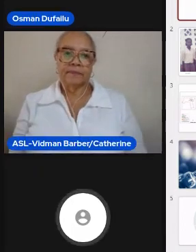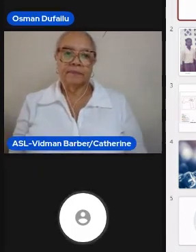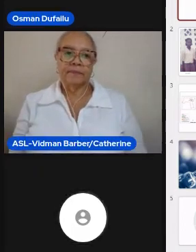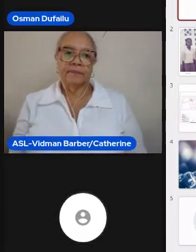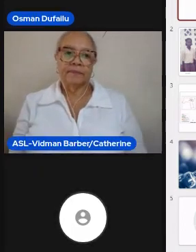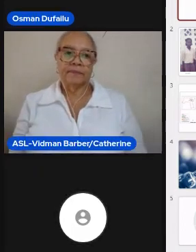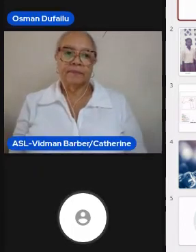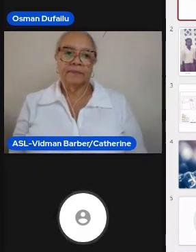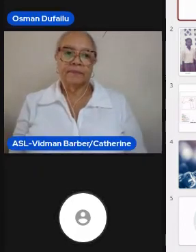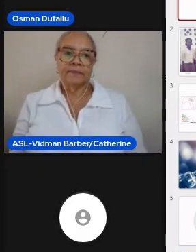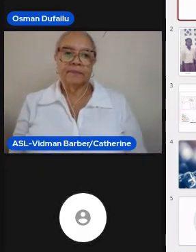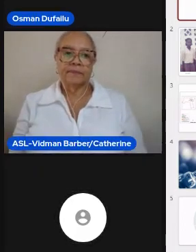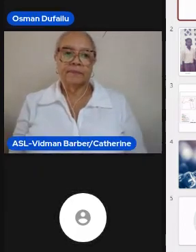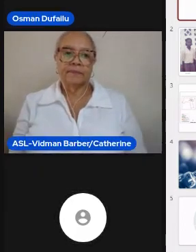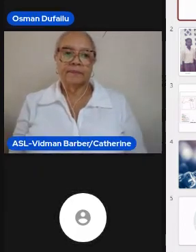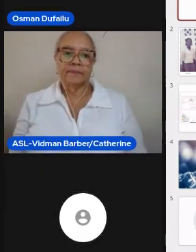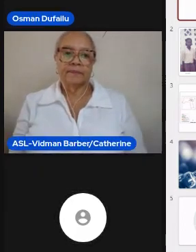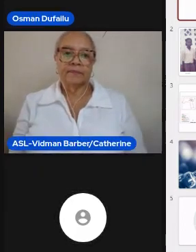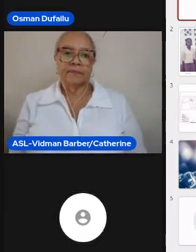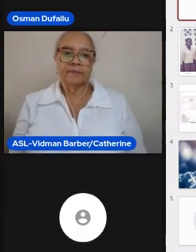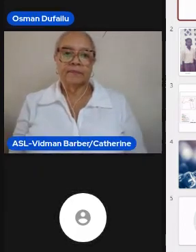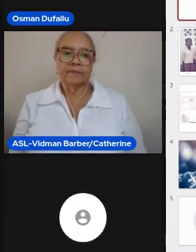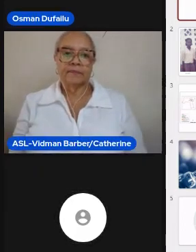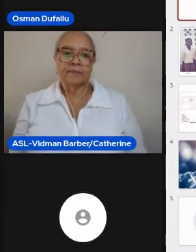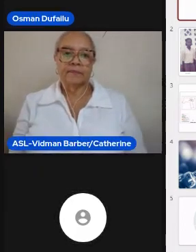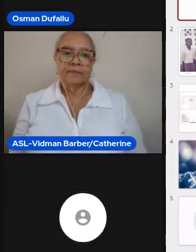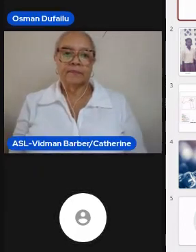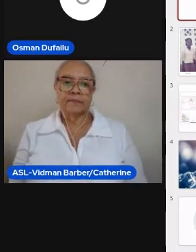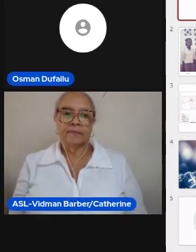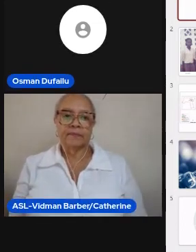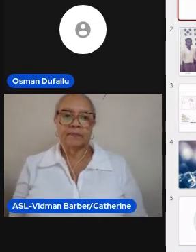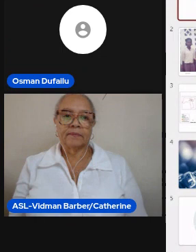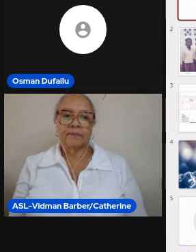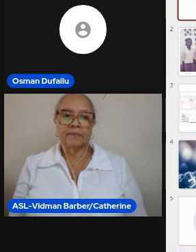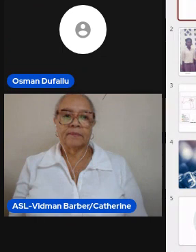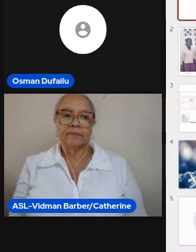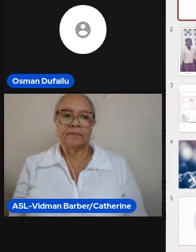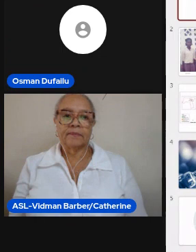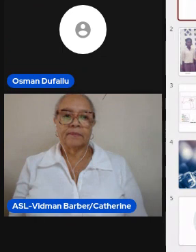Slides are on. Please move ahead. Yeah.